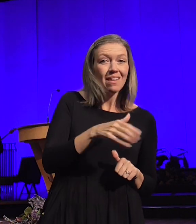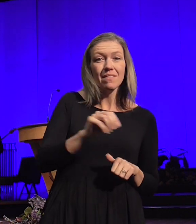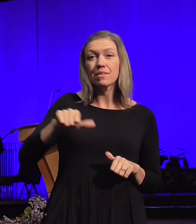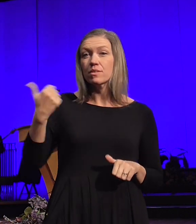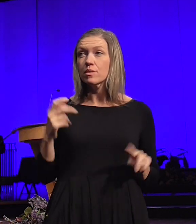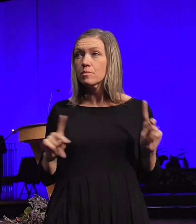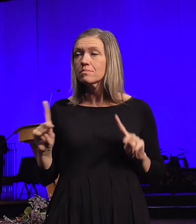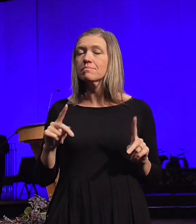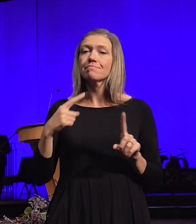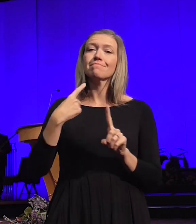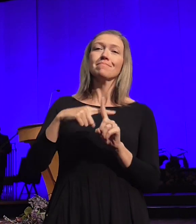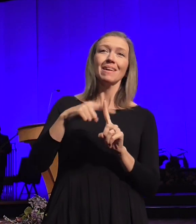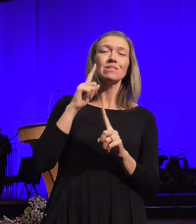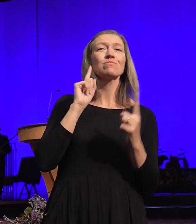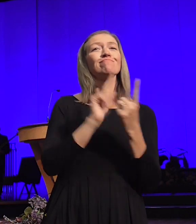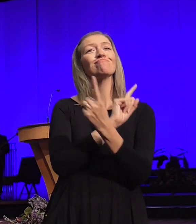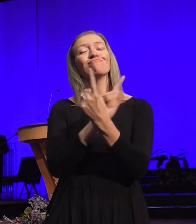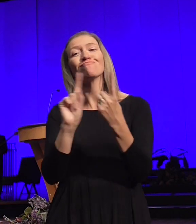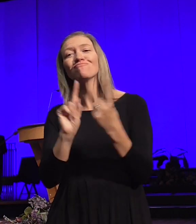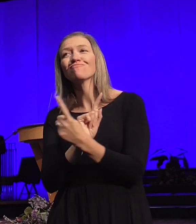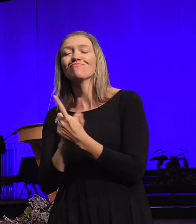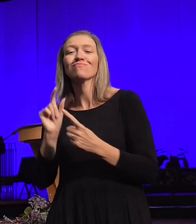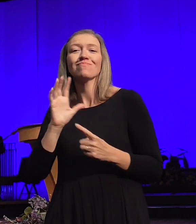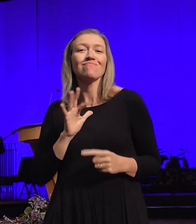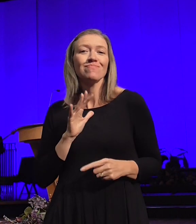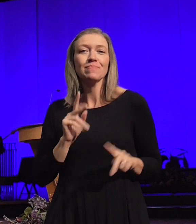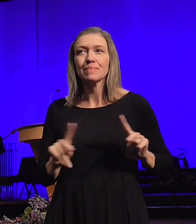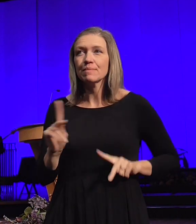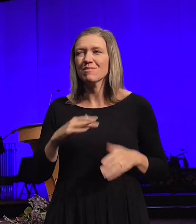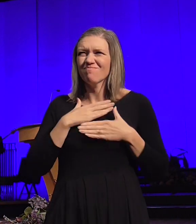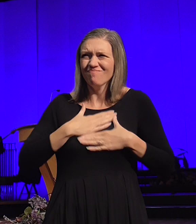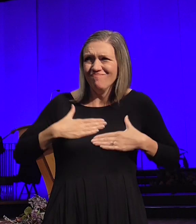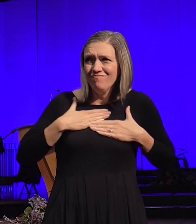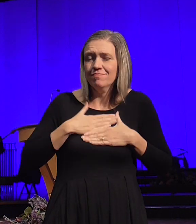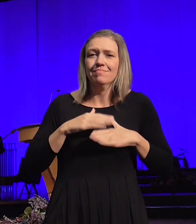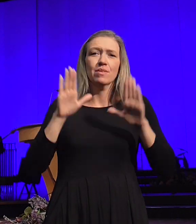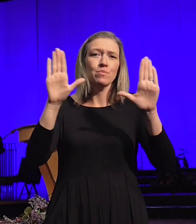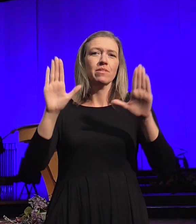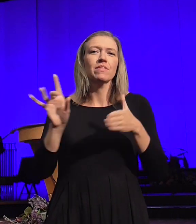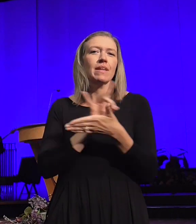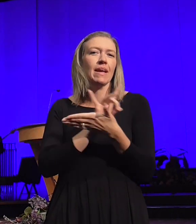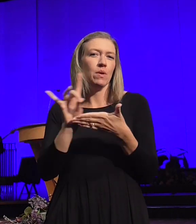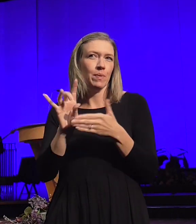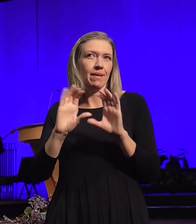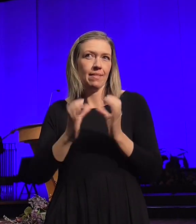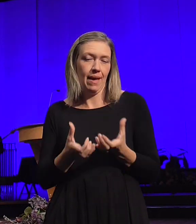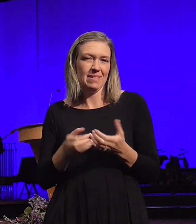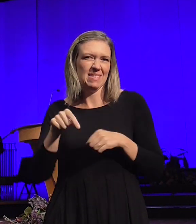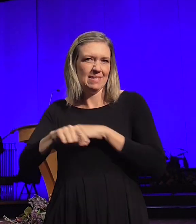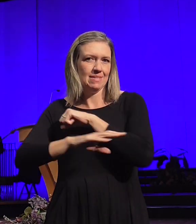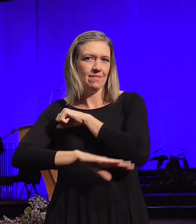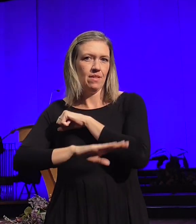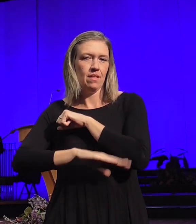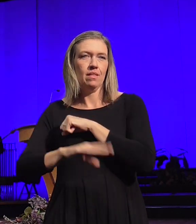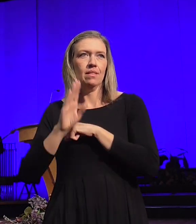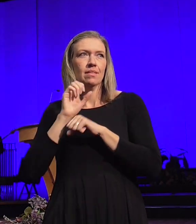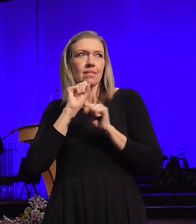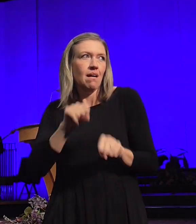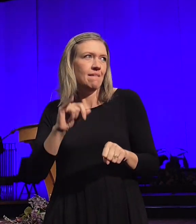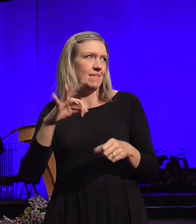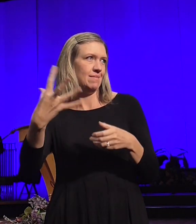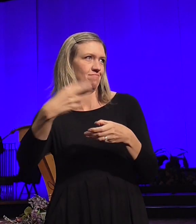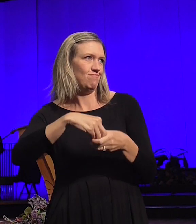some great people, have a great time. This is a wonderful 8-week class that we're holding this fall. Would love to see you there.